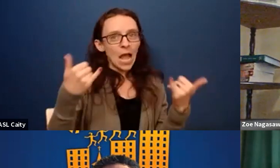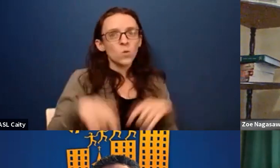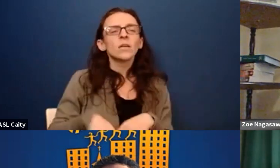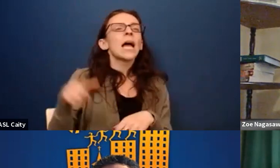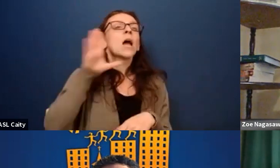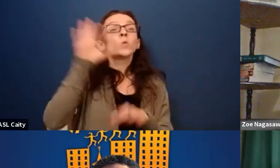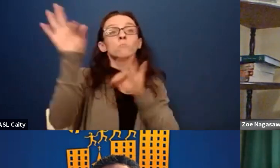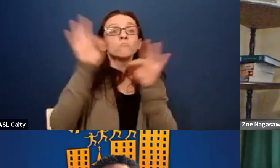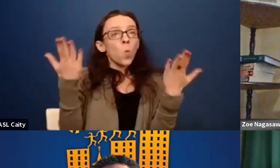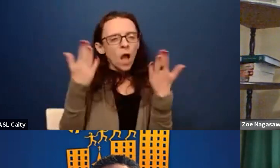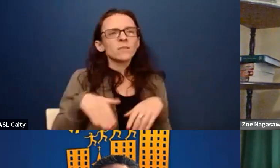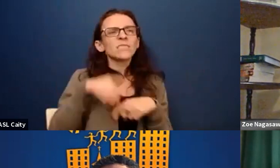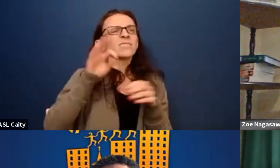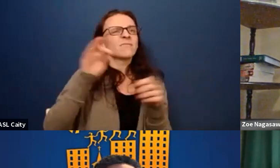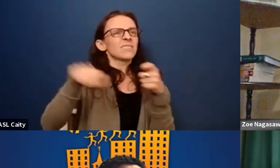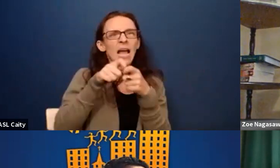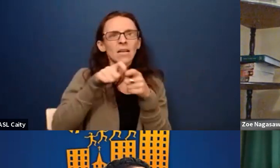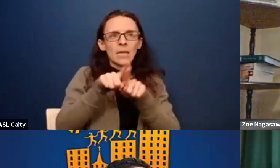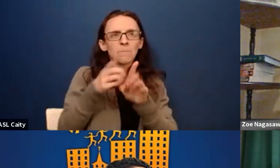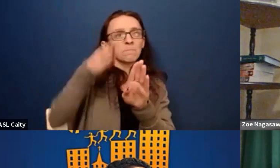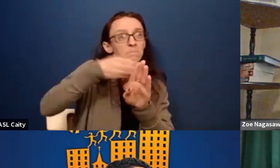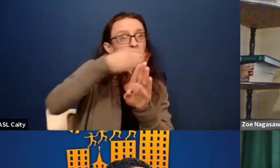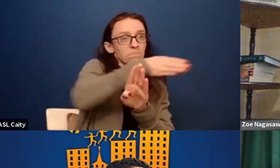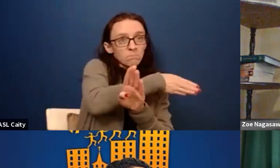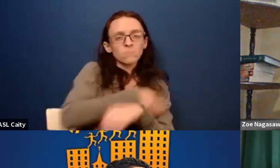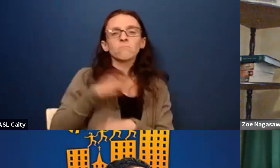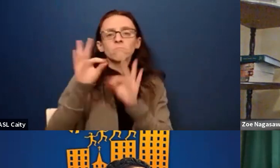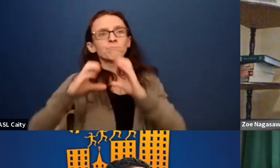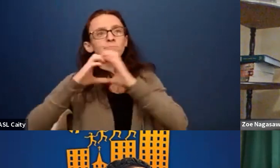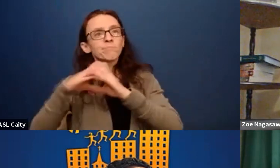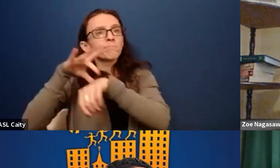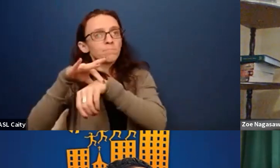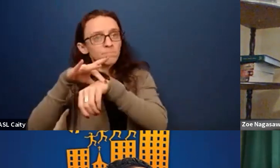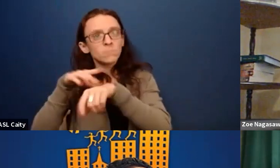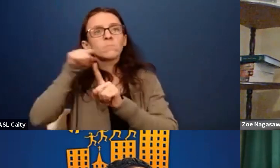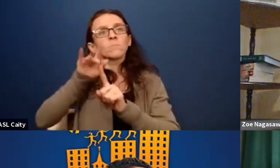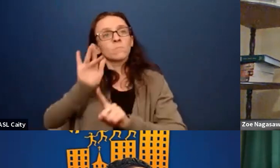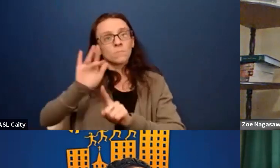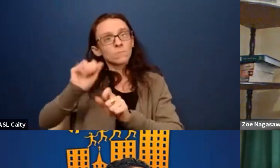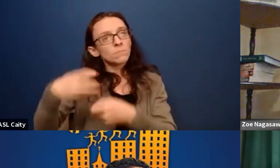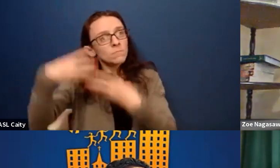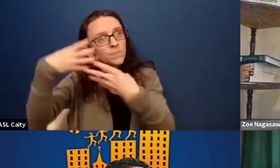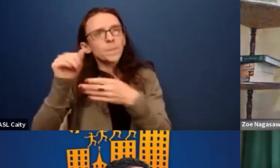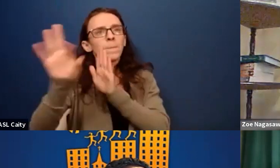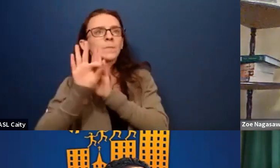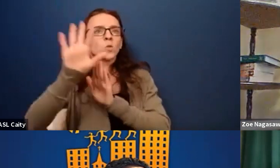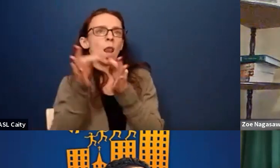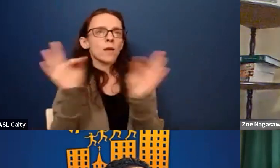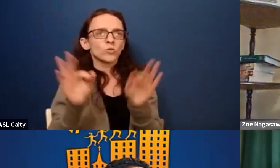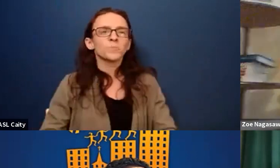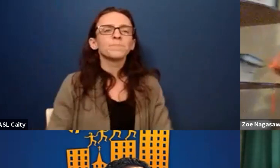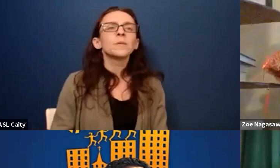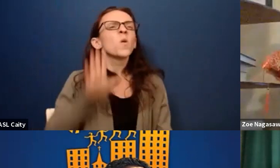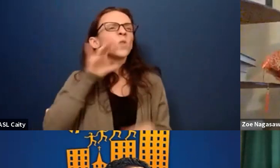in Spanish. Muy buenas noches para todos. Mi nombre es Juan Bernal. Soy el intérprete para español asignado para la reunión de